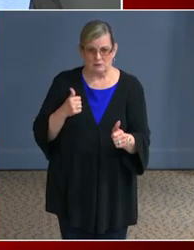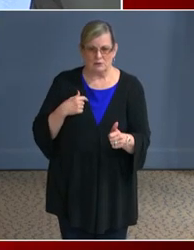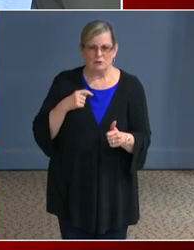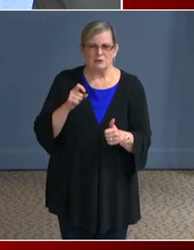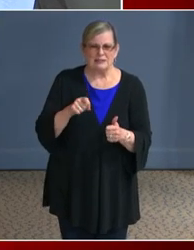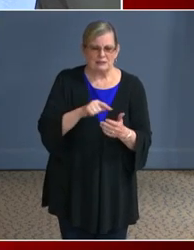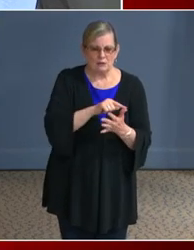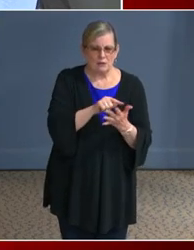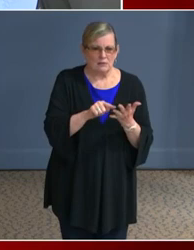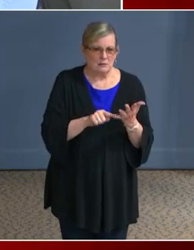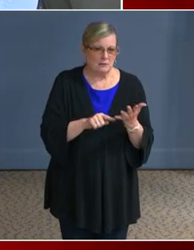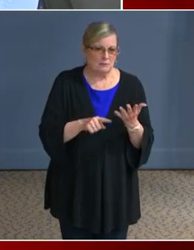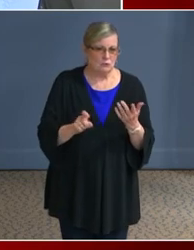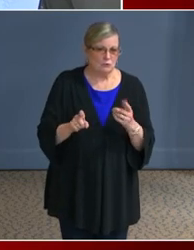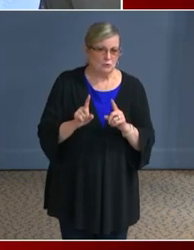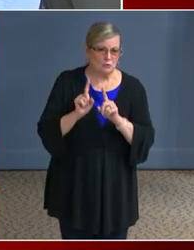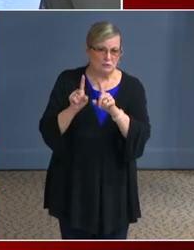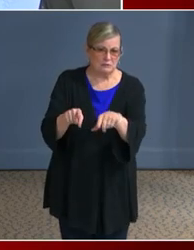to